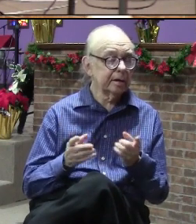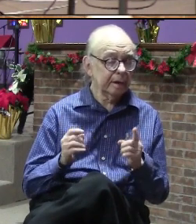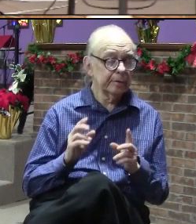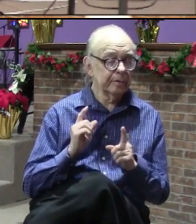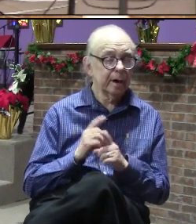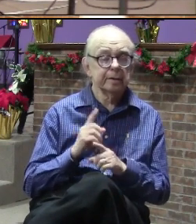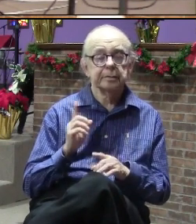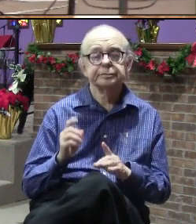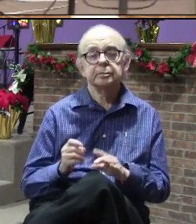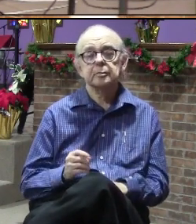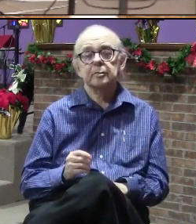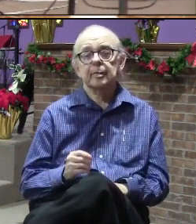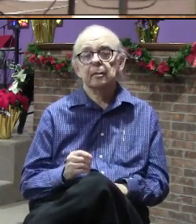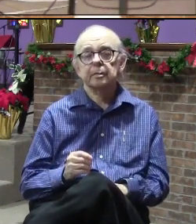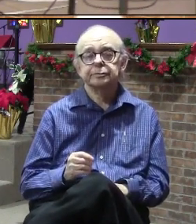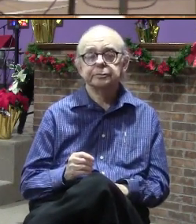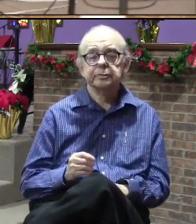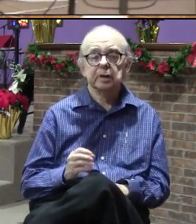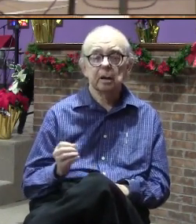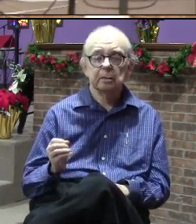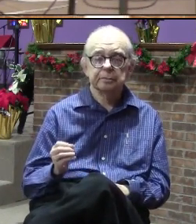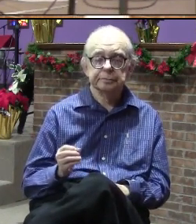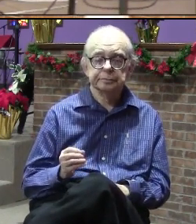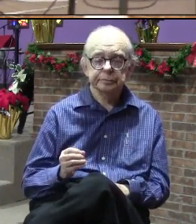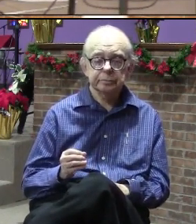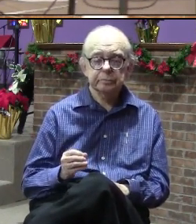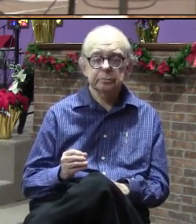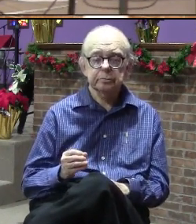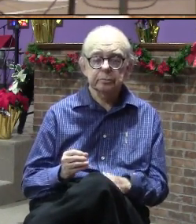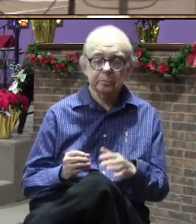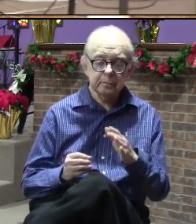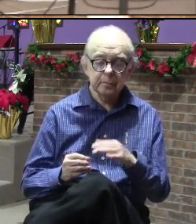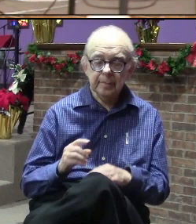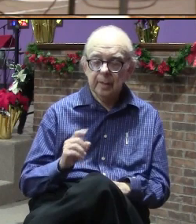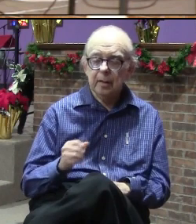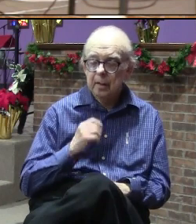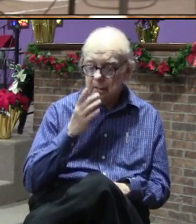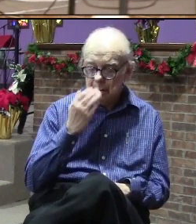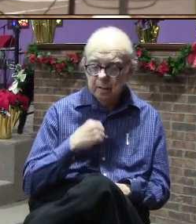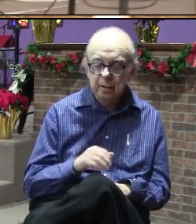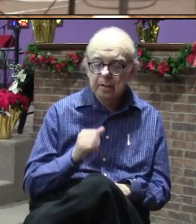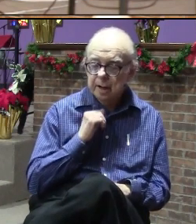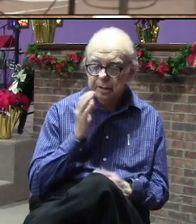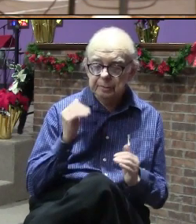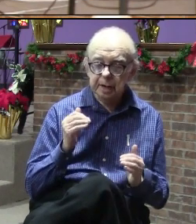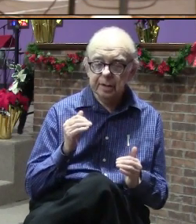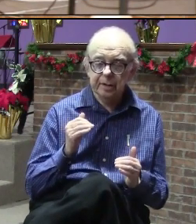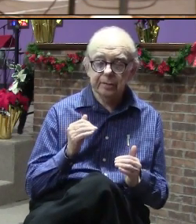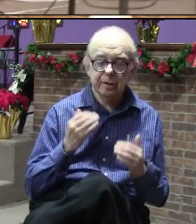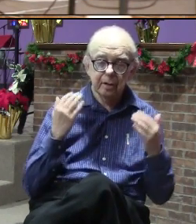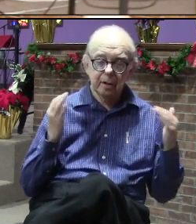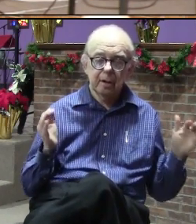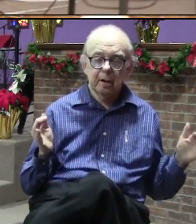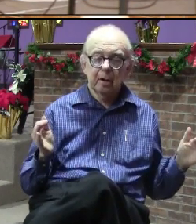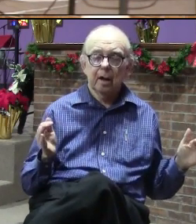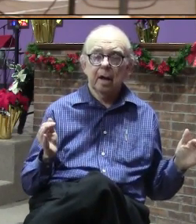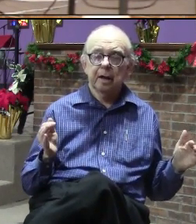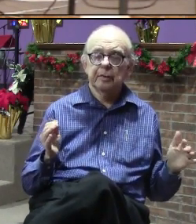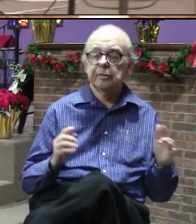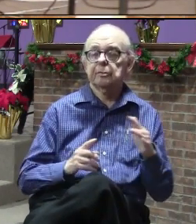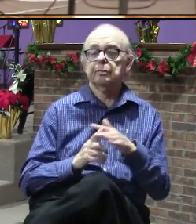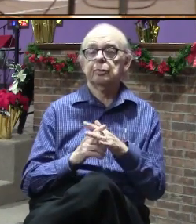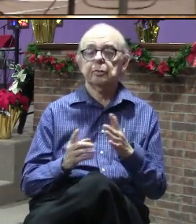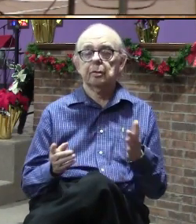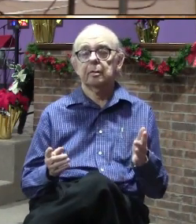right? So he's going in there and he's not expecting this image to show up.